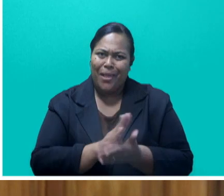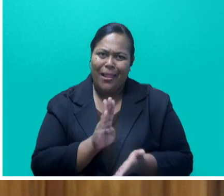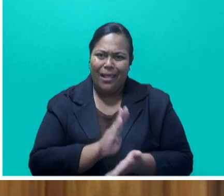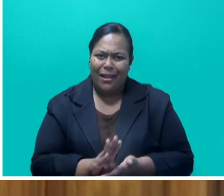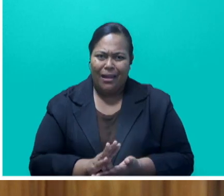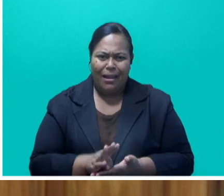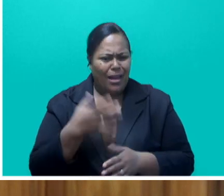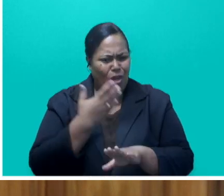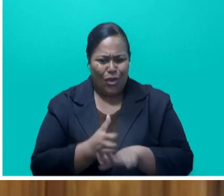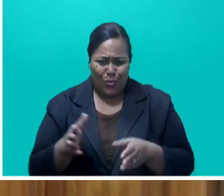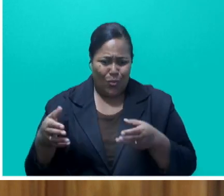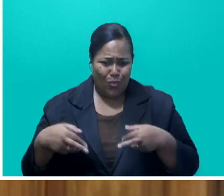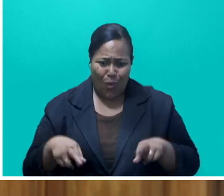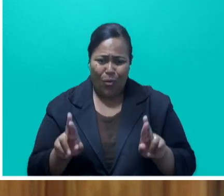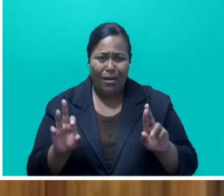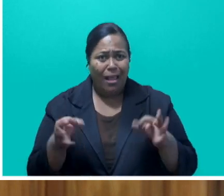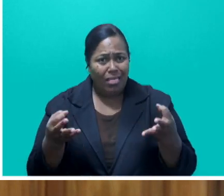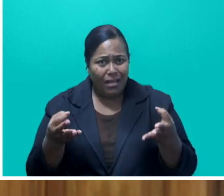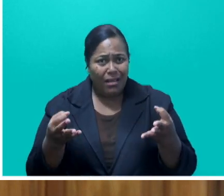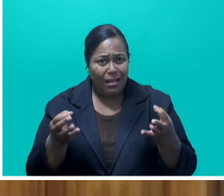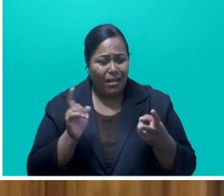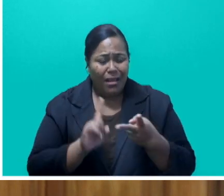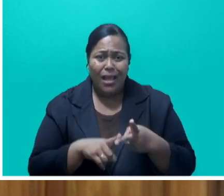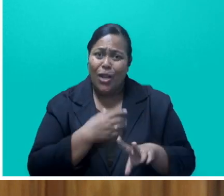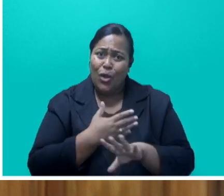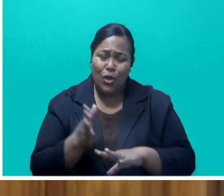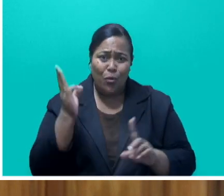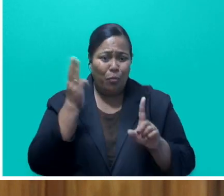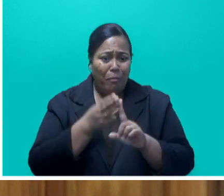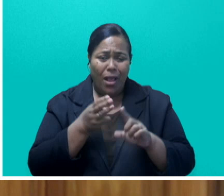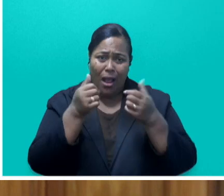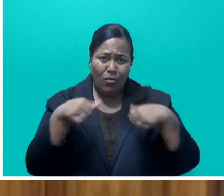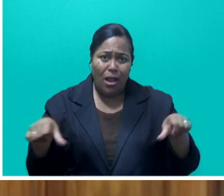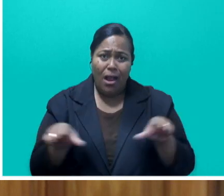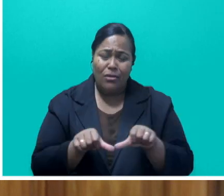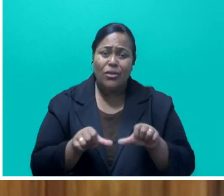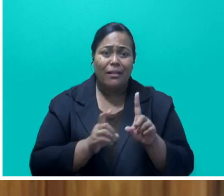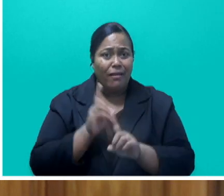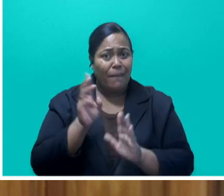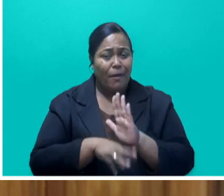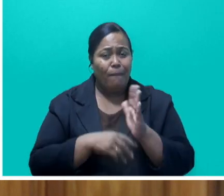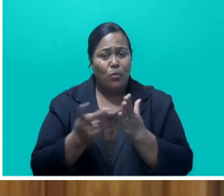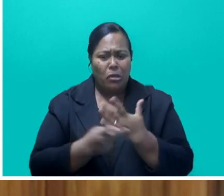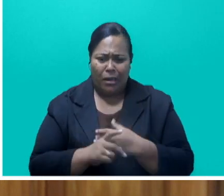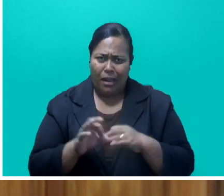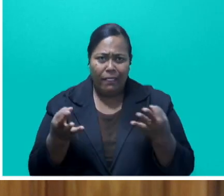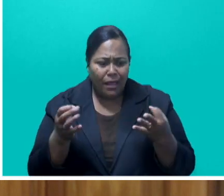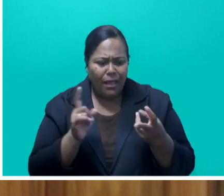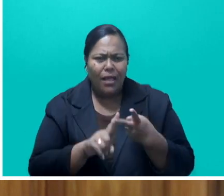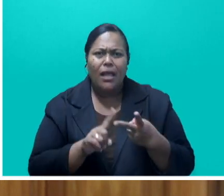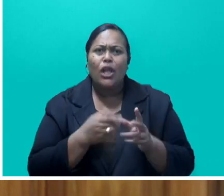highway. There's no new major agriculture development project. There's no new hydro